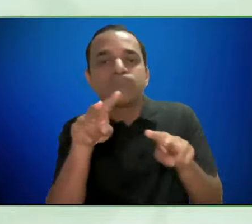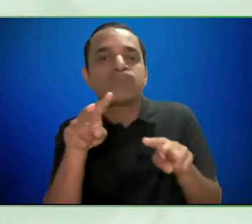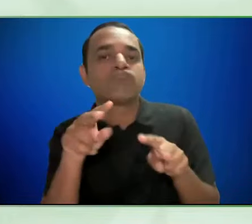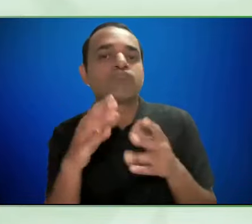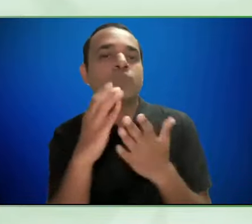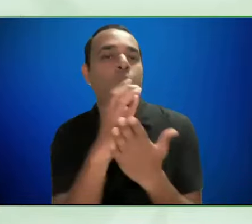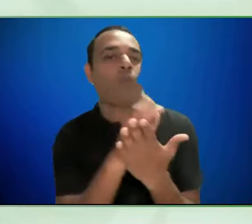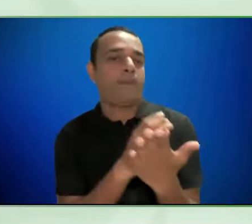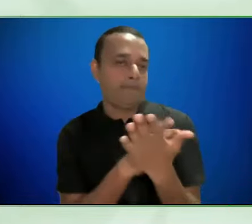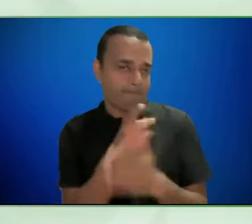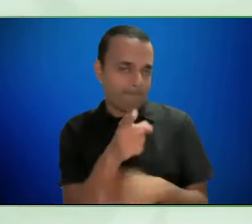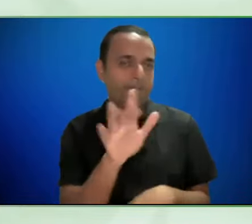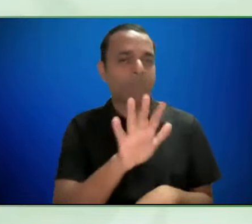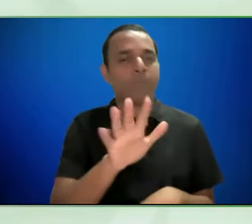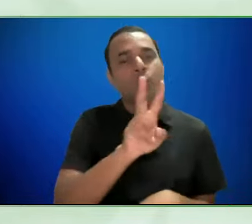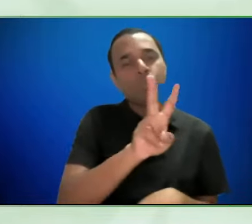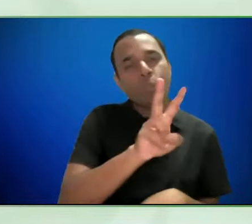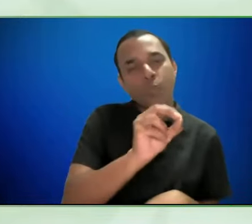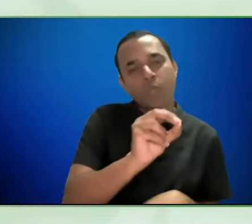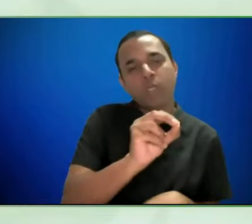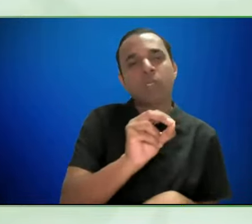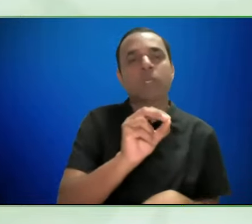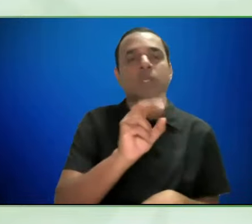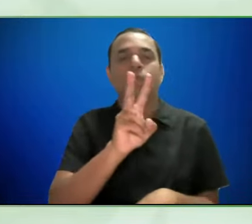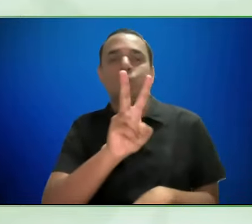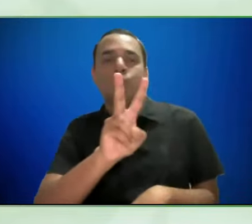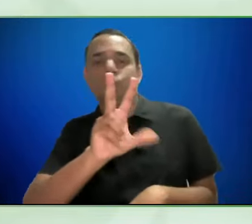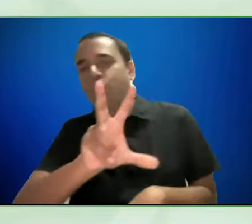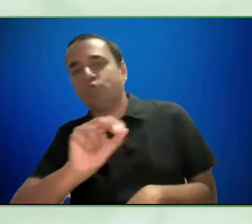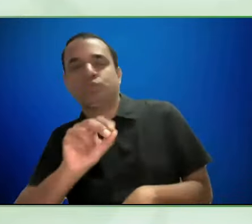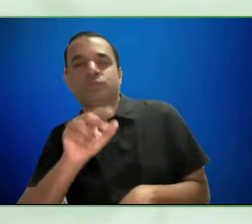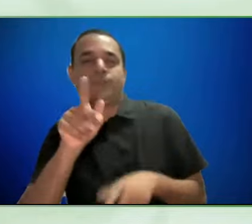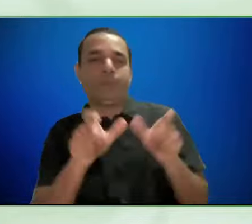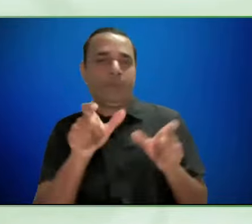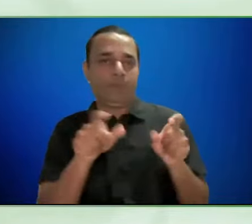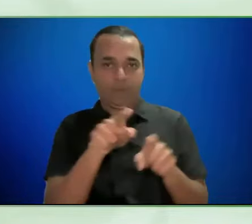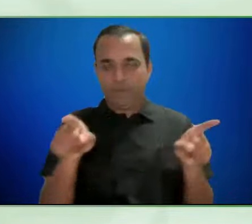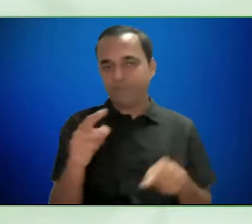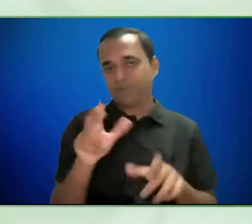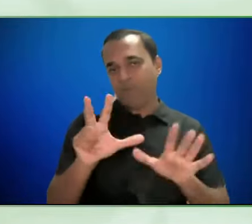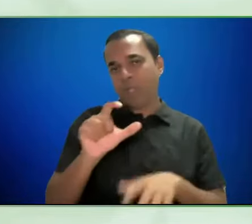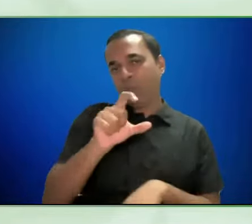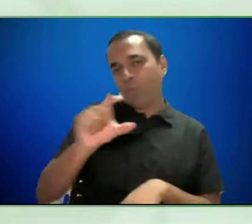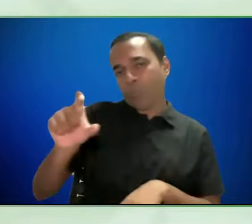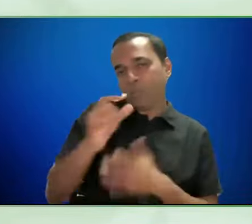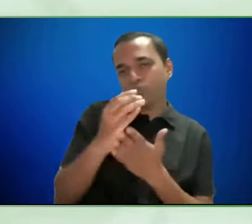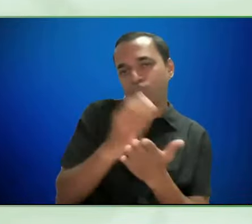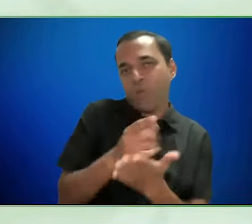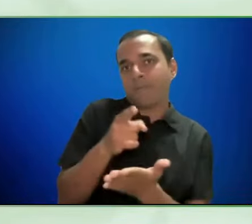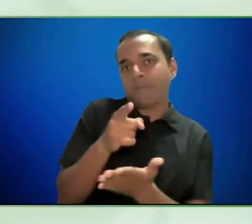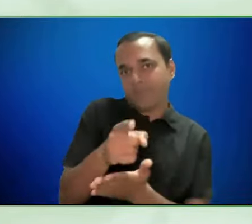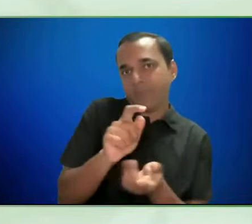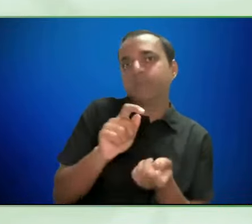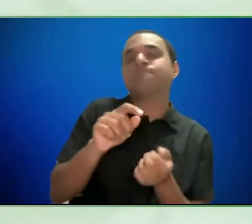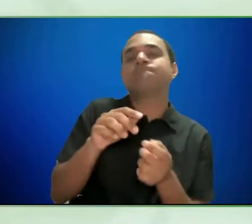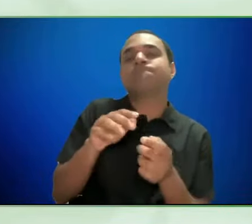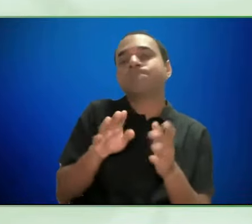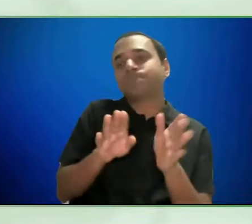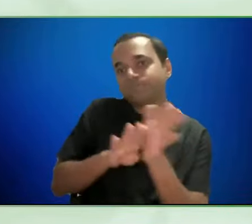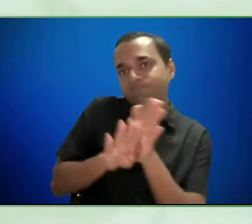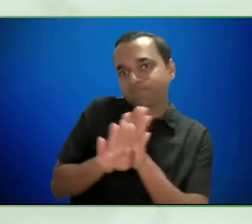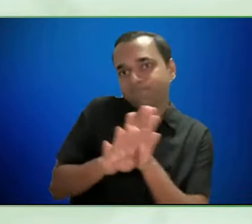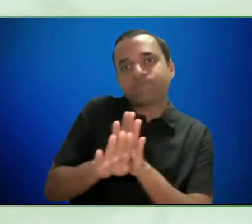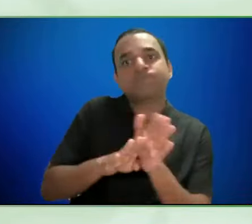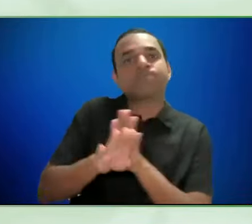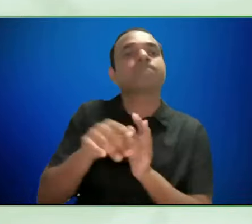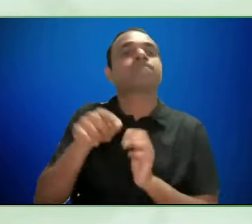Kingdom called the... Called the Down Syndrome Act. The second phase is all going to be in